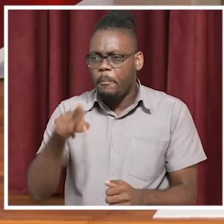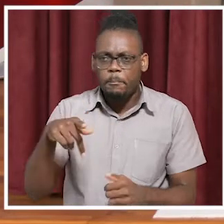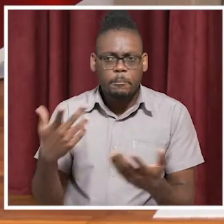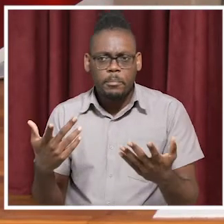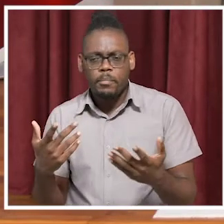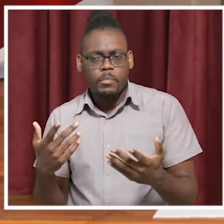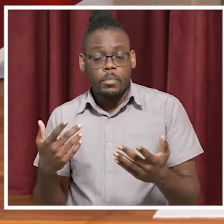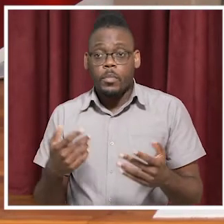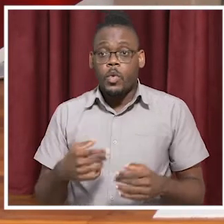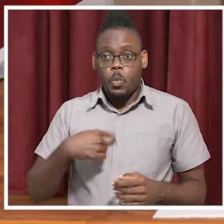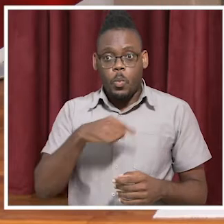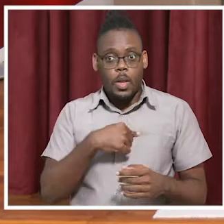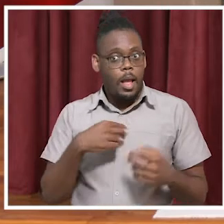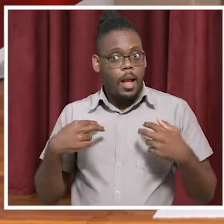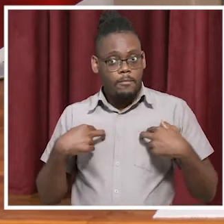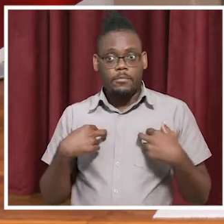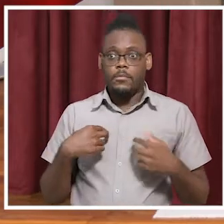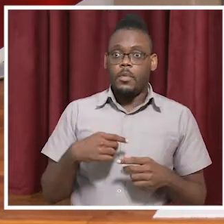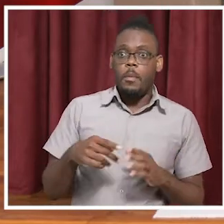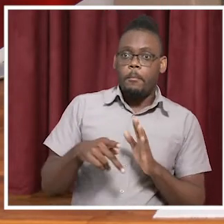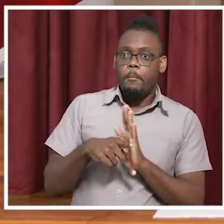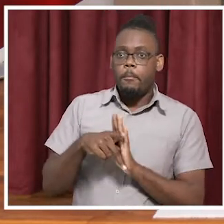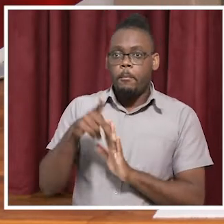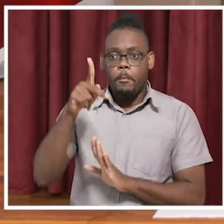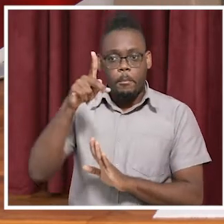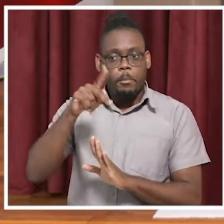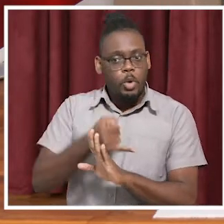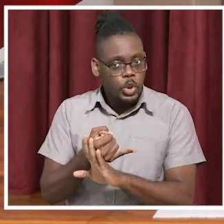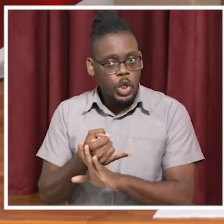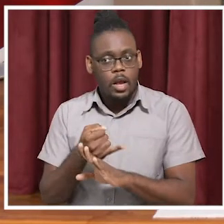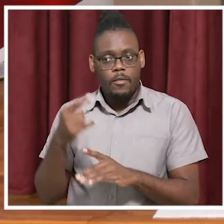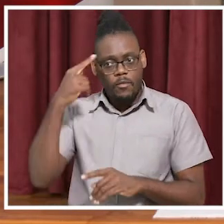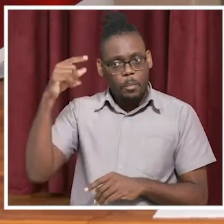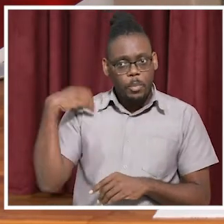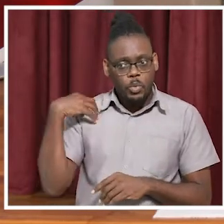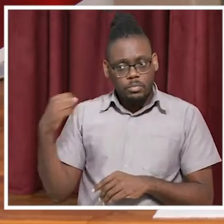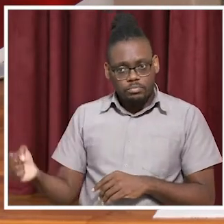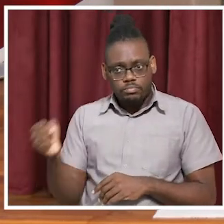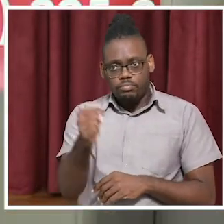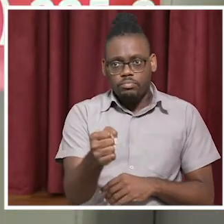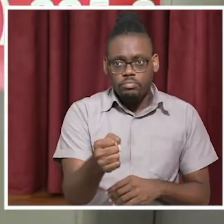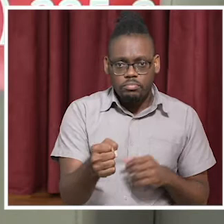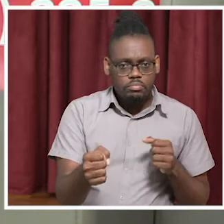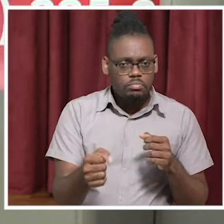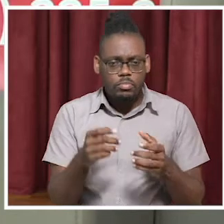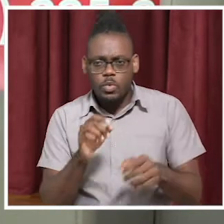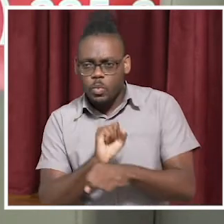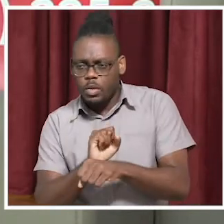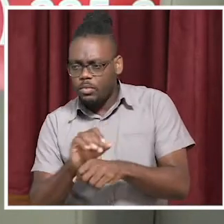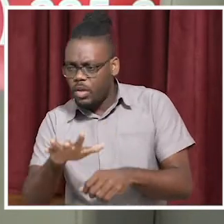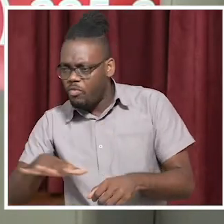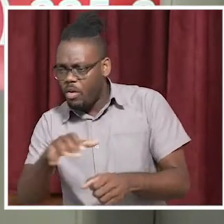project officers assigned to each of the regional offices. So you have North Project Officers covering North Trinidad, South Project